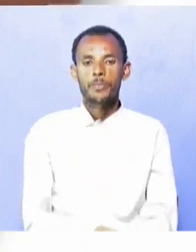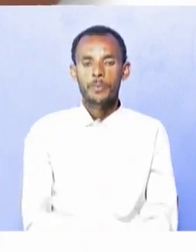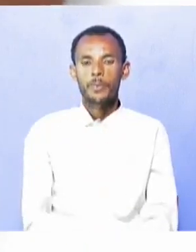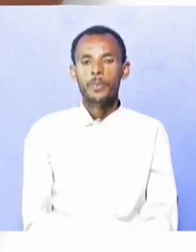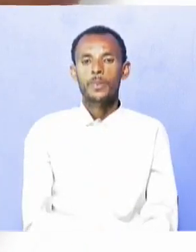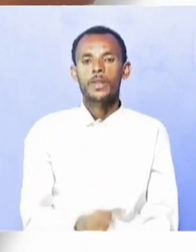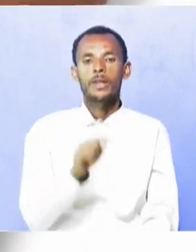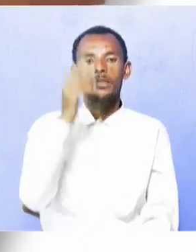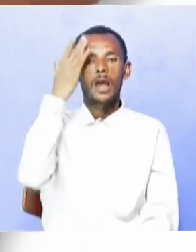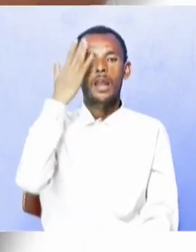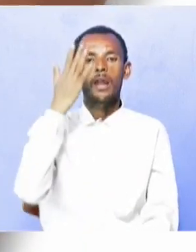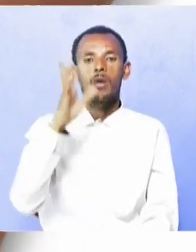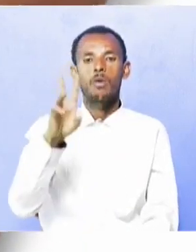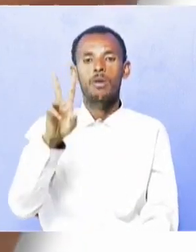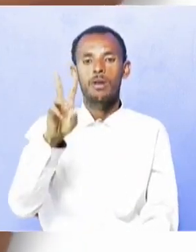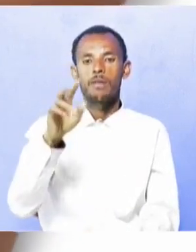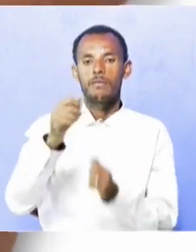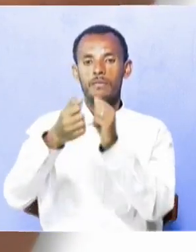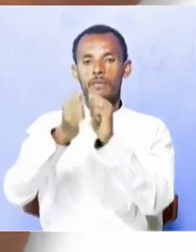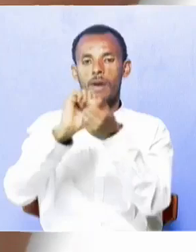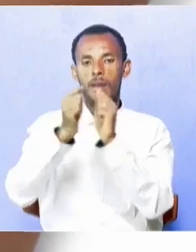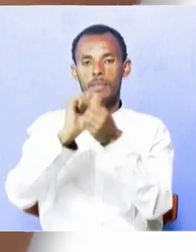the unknown variables.